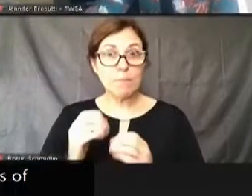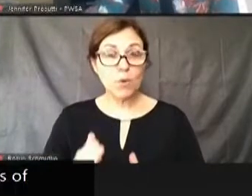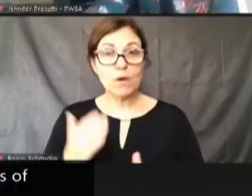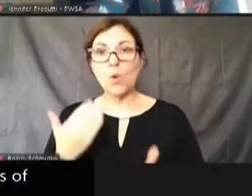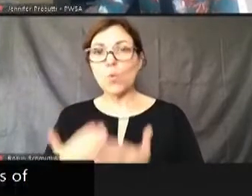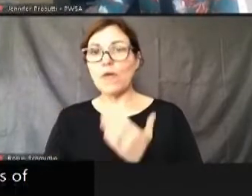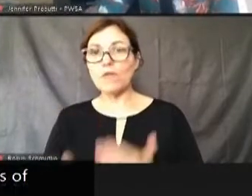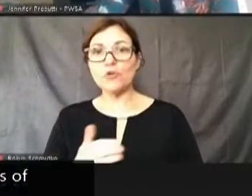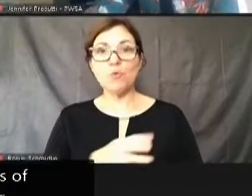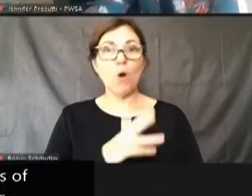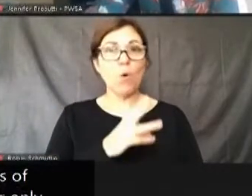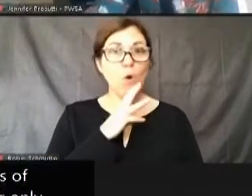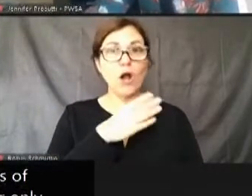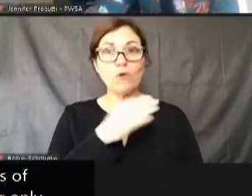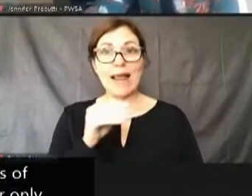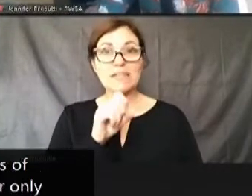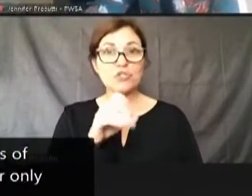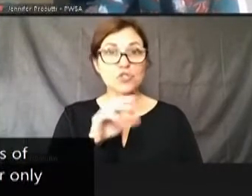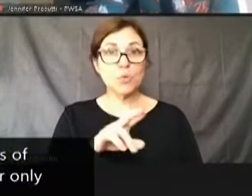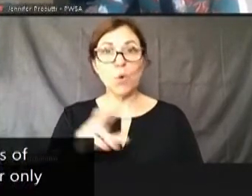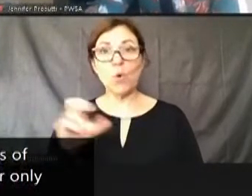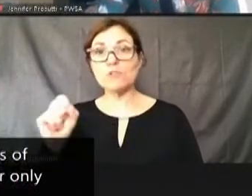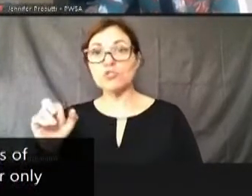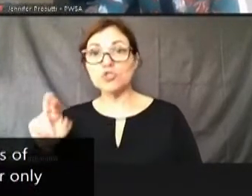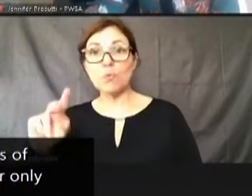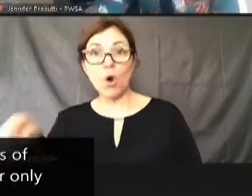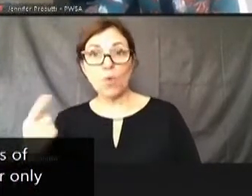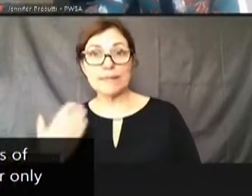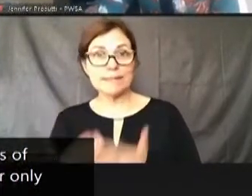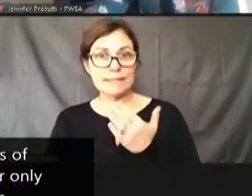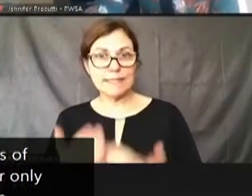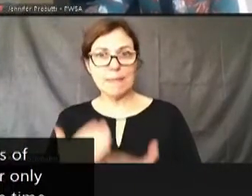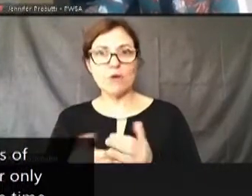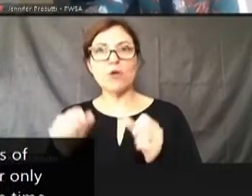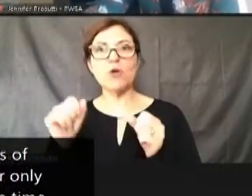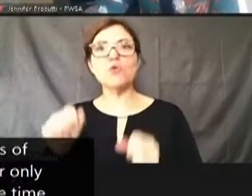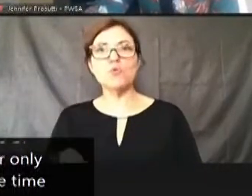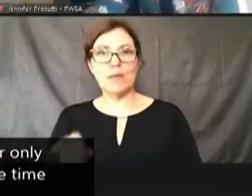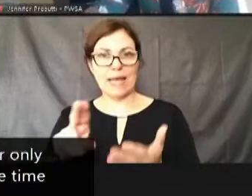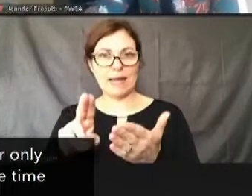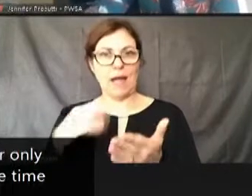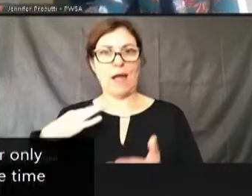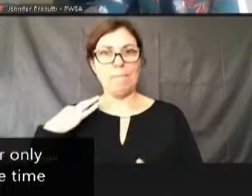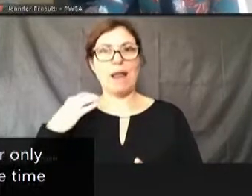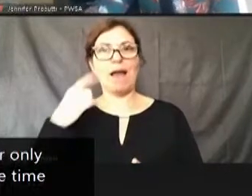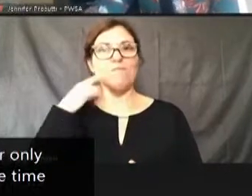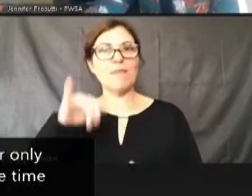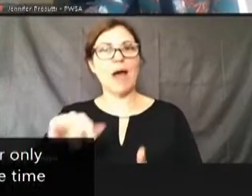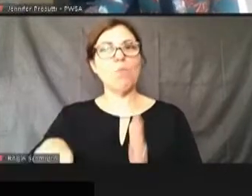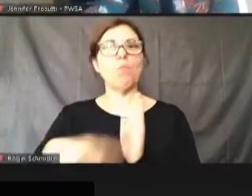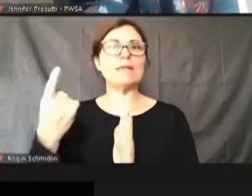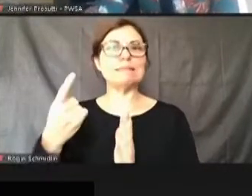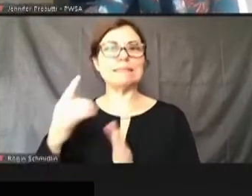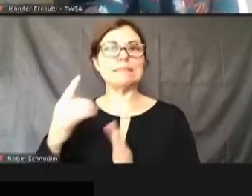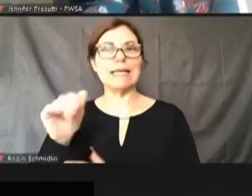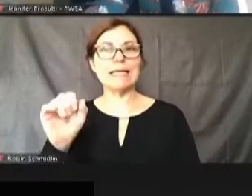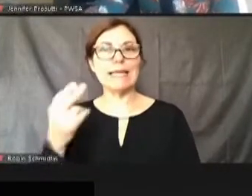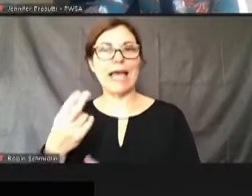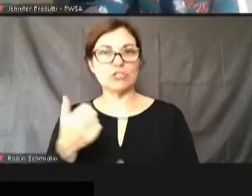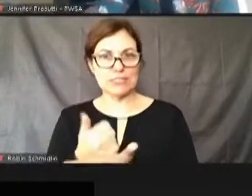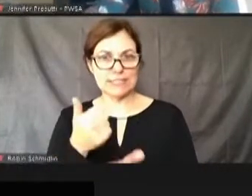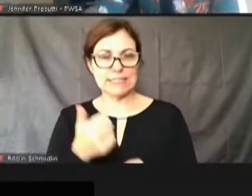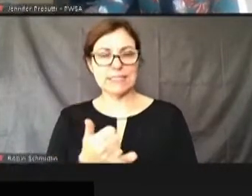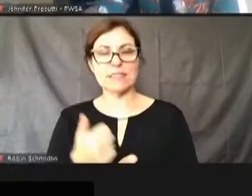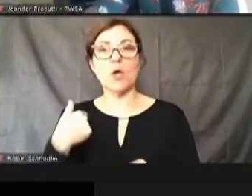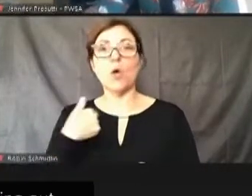sewer or a sewer only customer, you're eligible to apply for that one-time cash assistance. We have increased the amount that